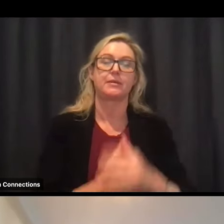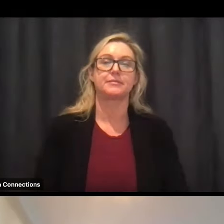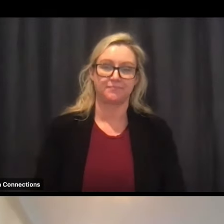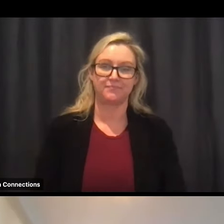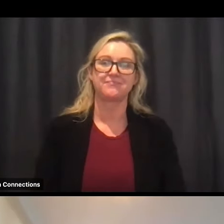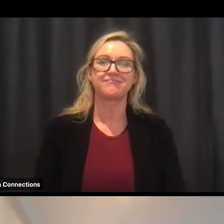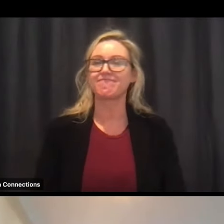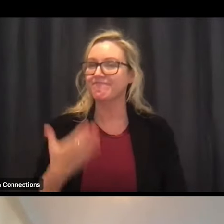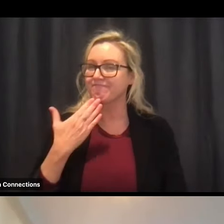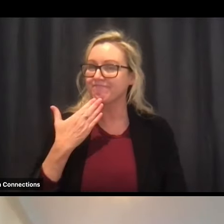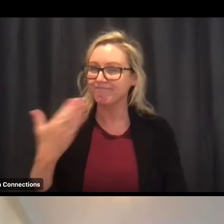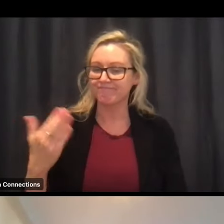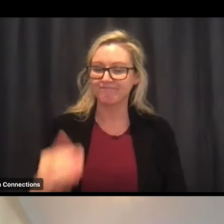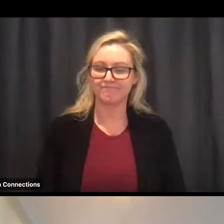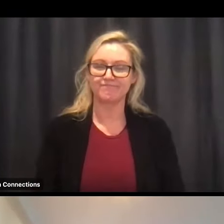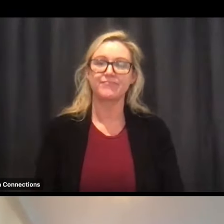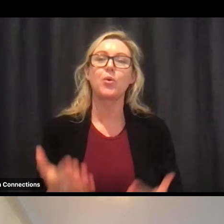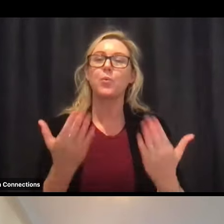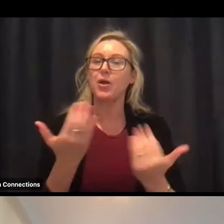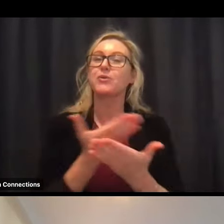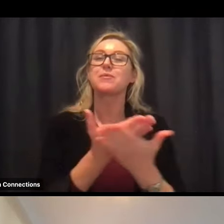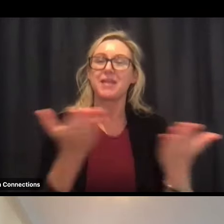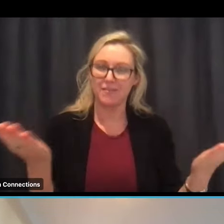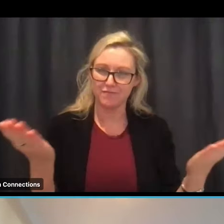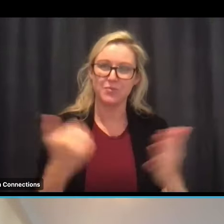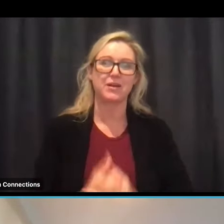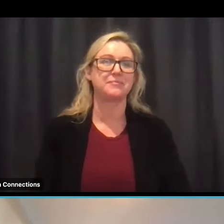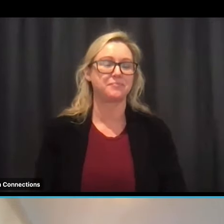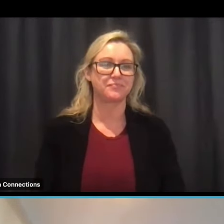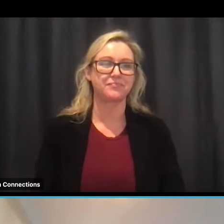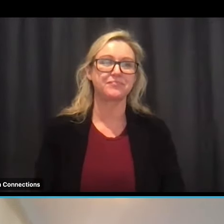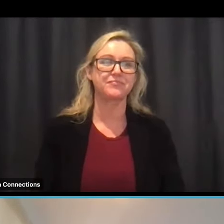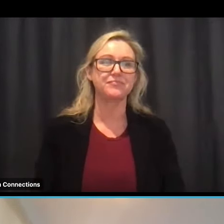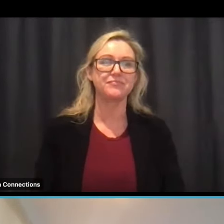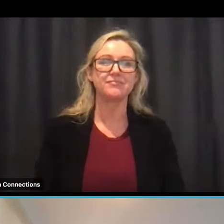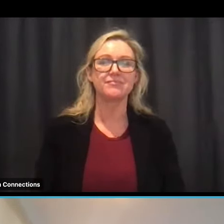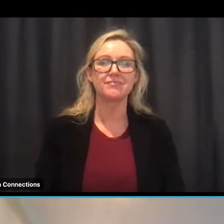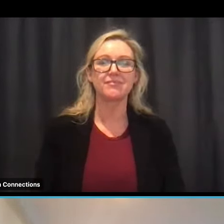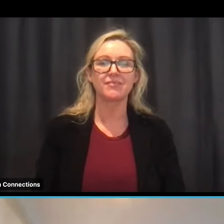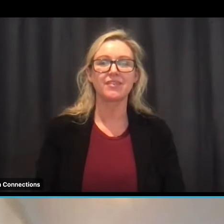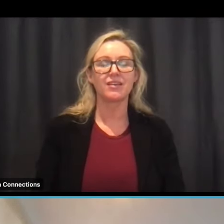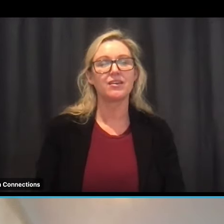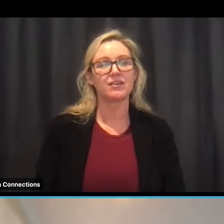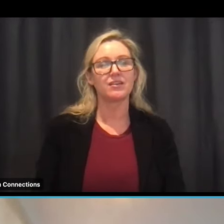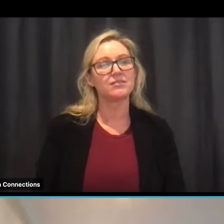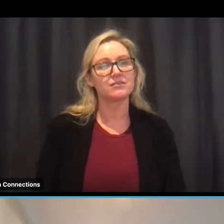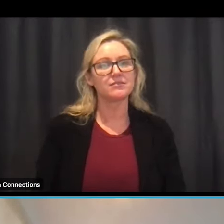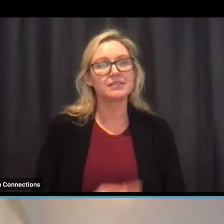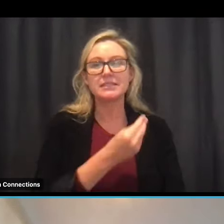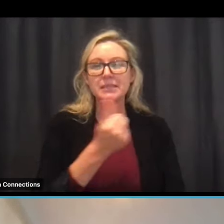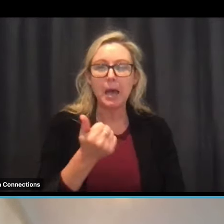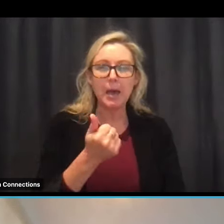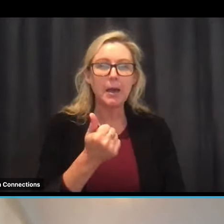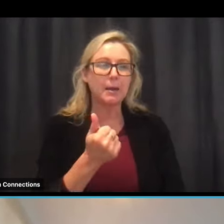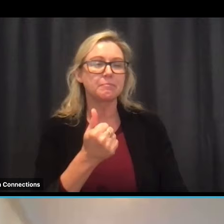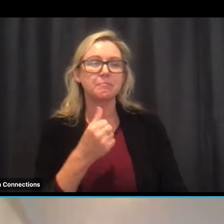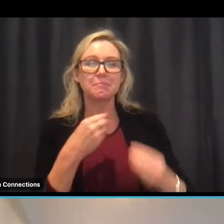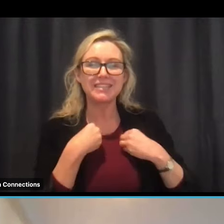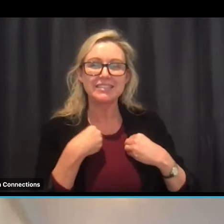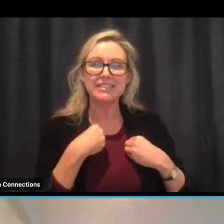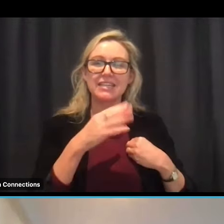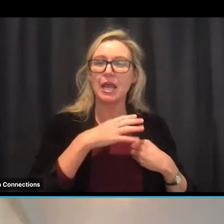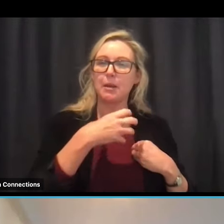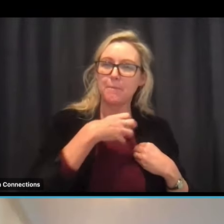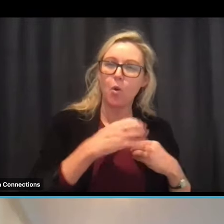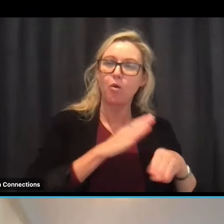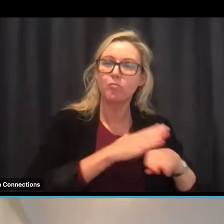Thank you, Jessica, and welcome everyone. Look, obviously there's a lot more work involved for some providers in doing this, and we'll certainly work